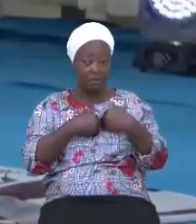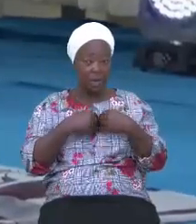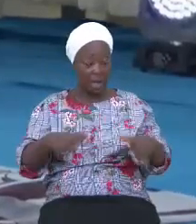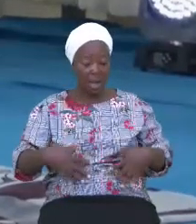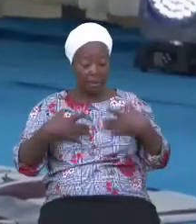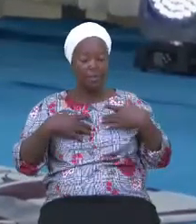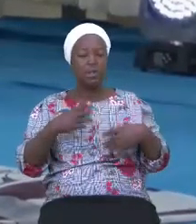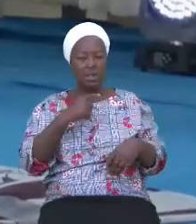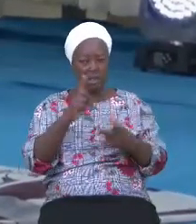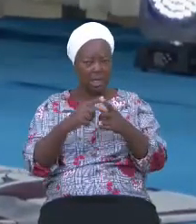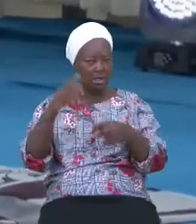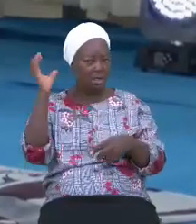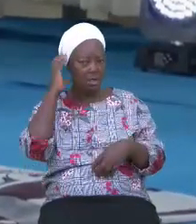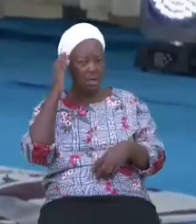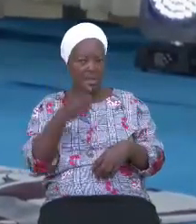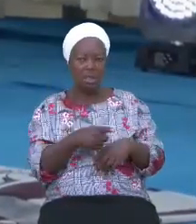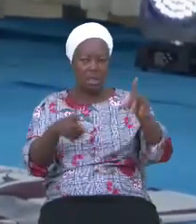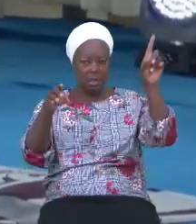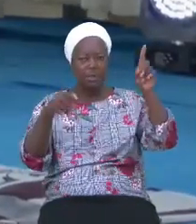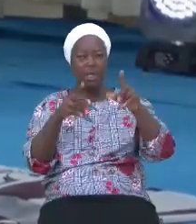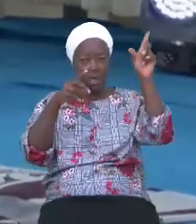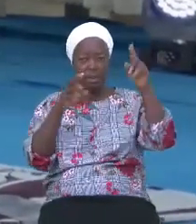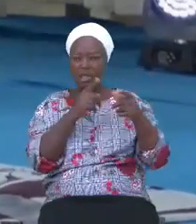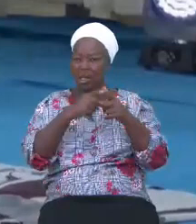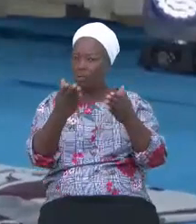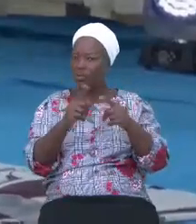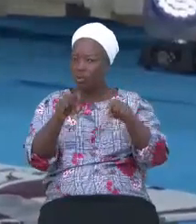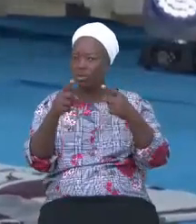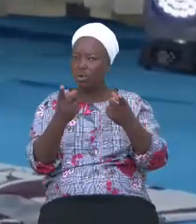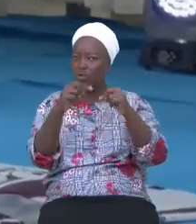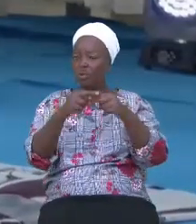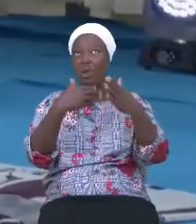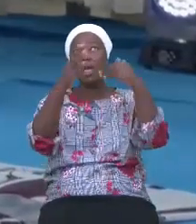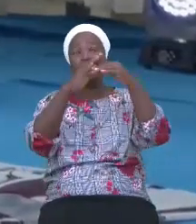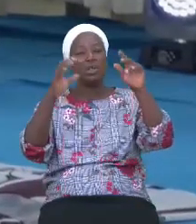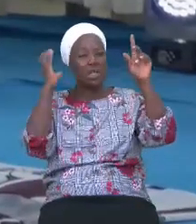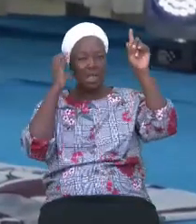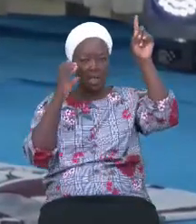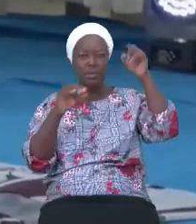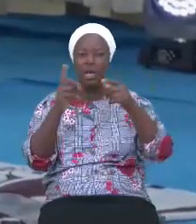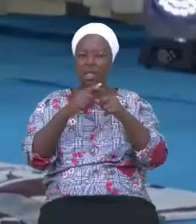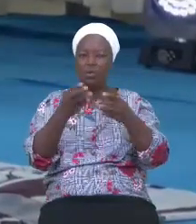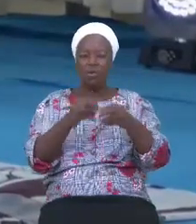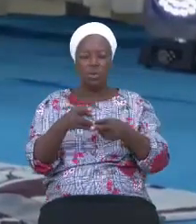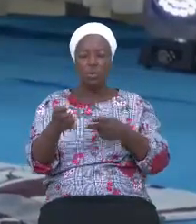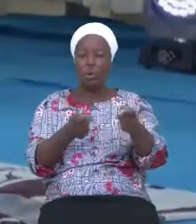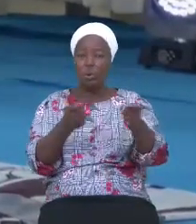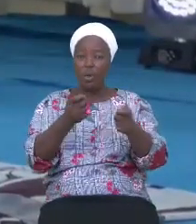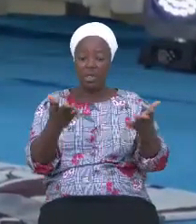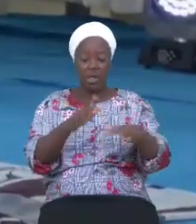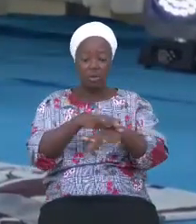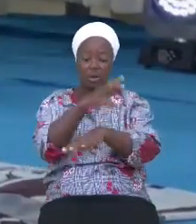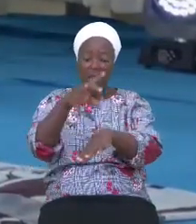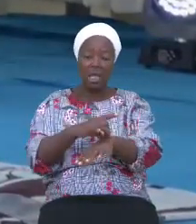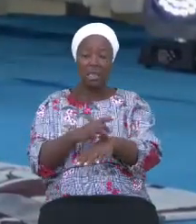you want to come to heaven, hear him. If you want to reign on earth and reign with him